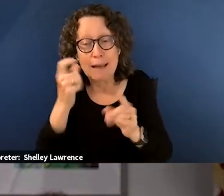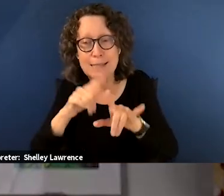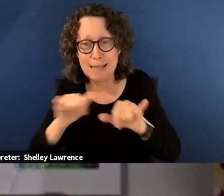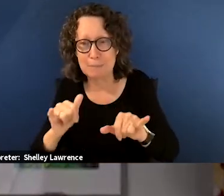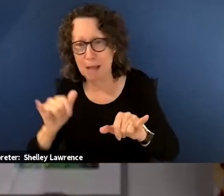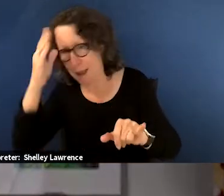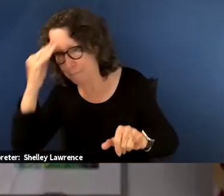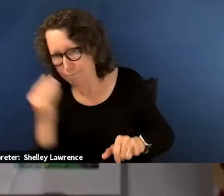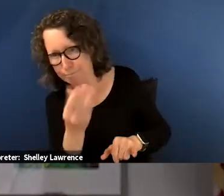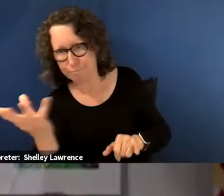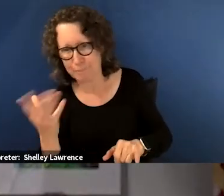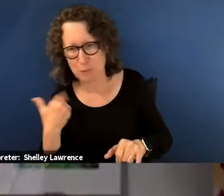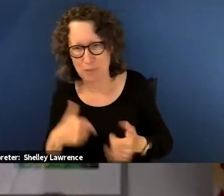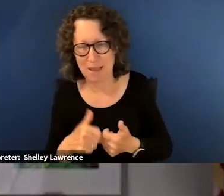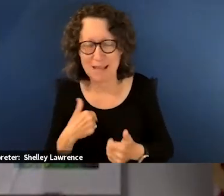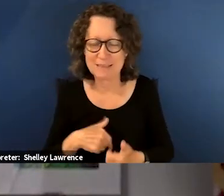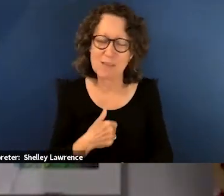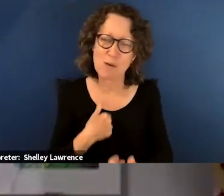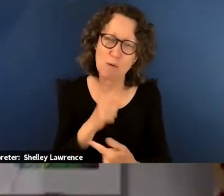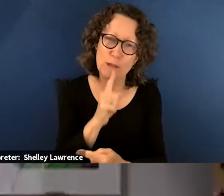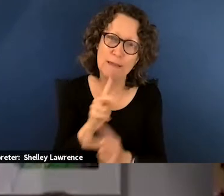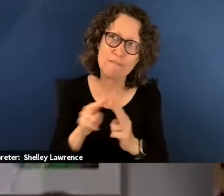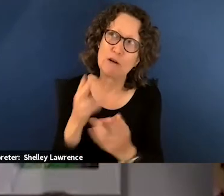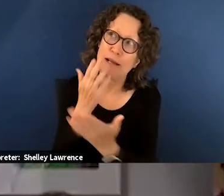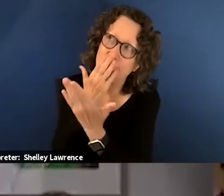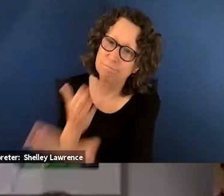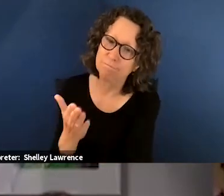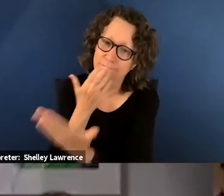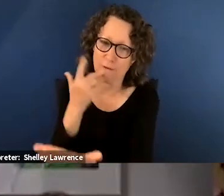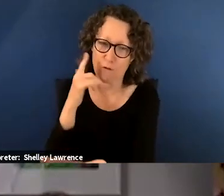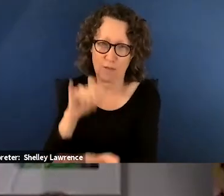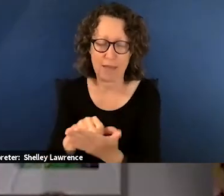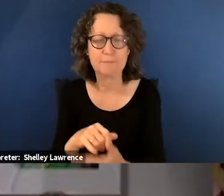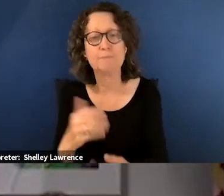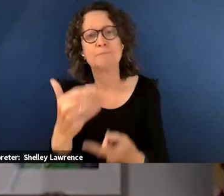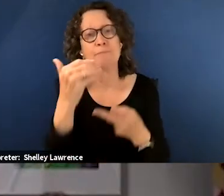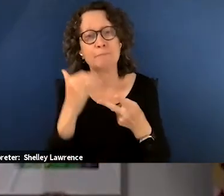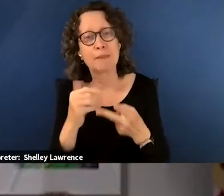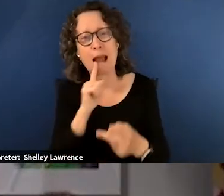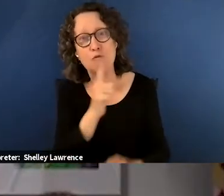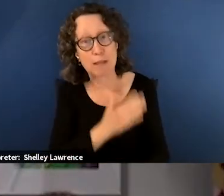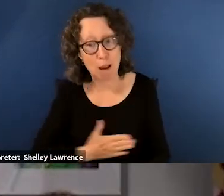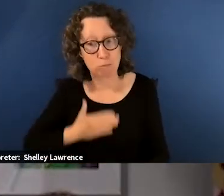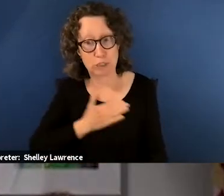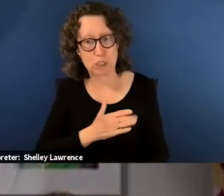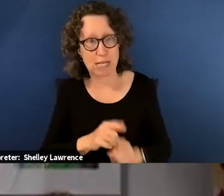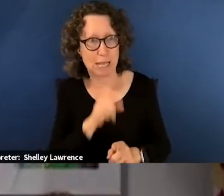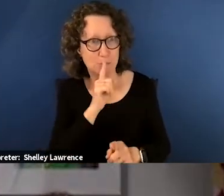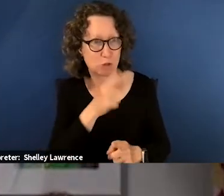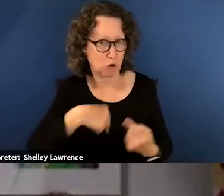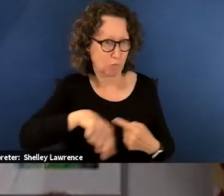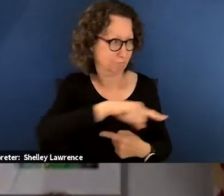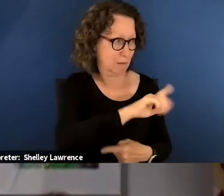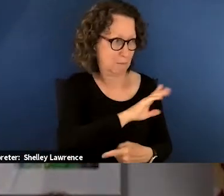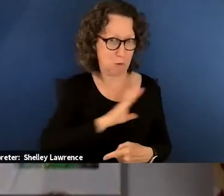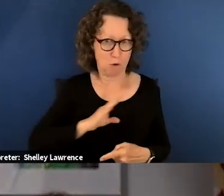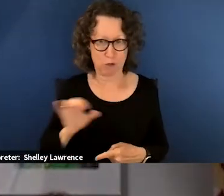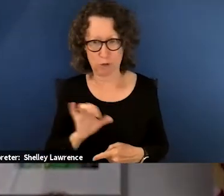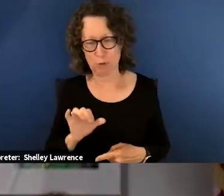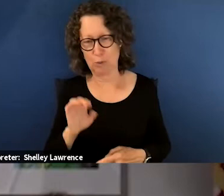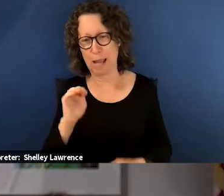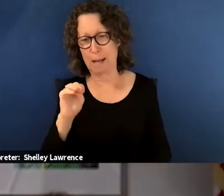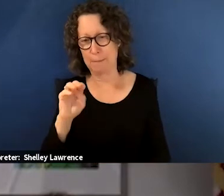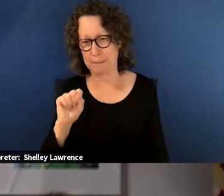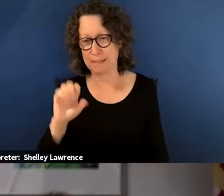it. So I really am very grateful for that. I also really appreciate, as I'm sure the rest of the board does, and Ms. Capps, I